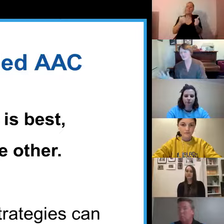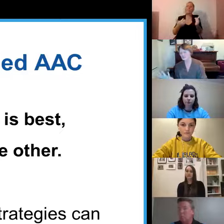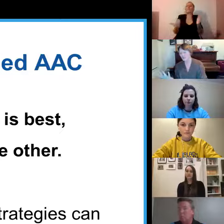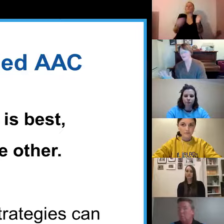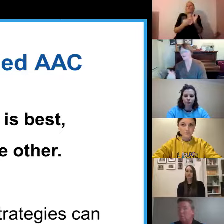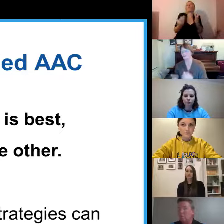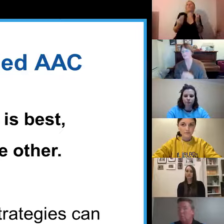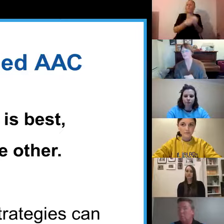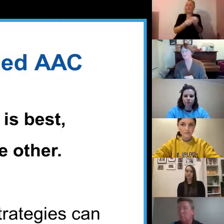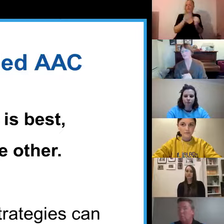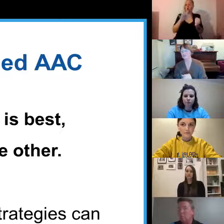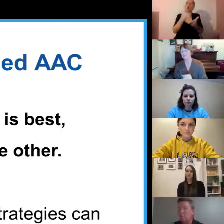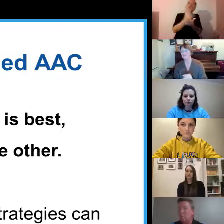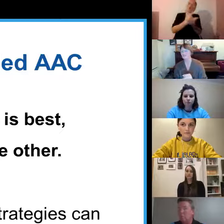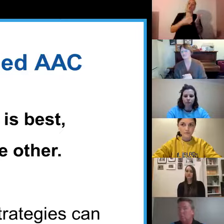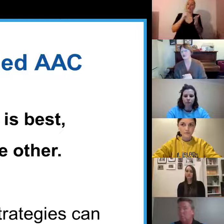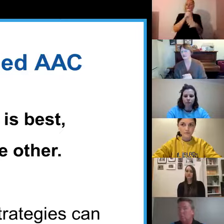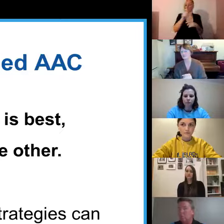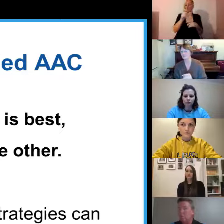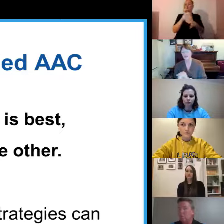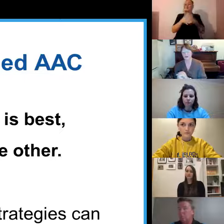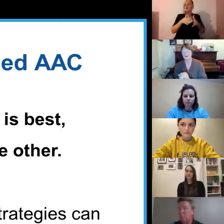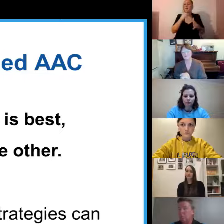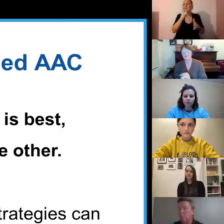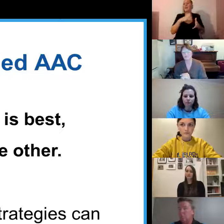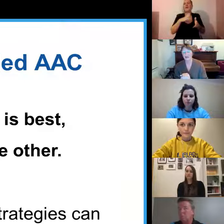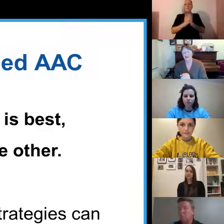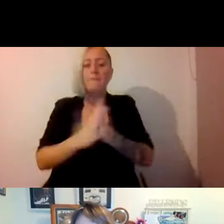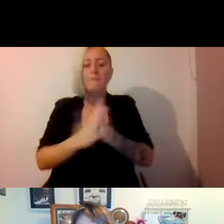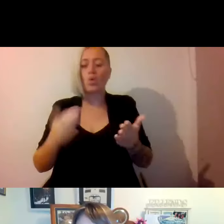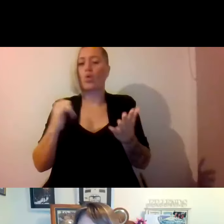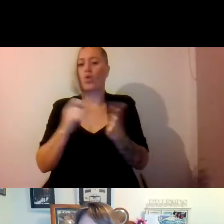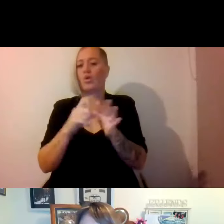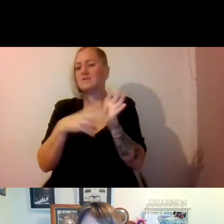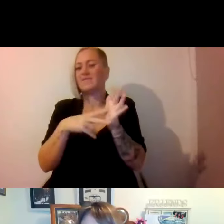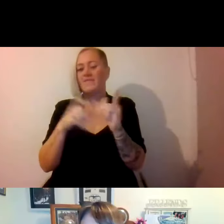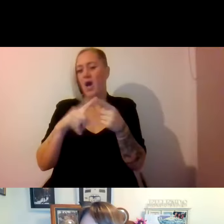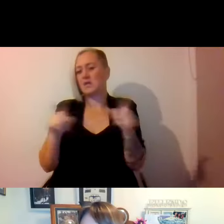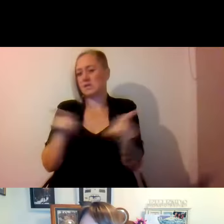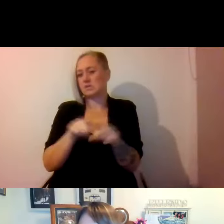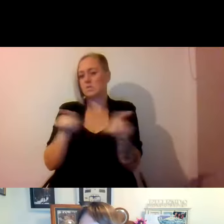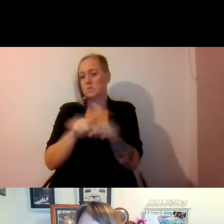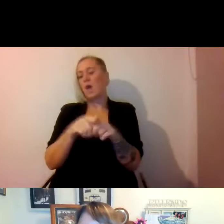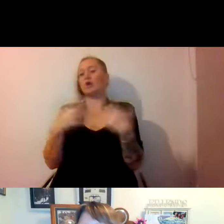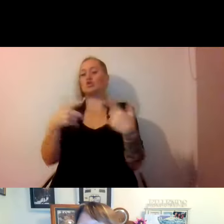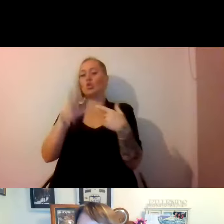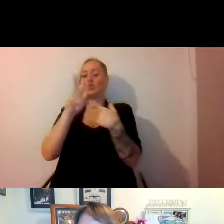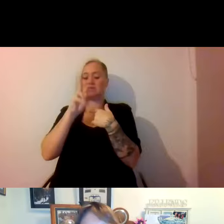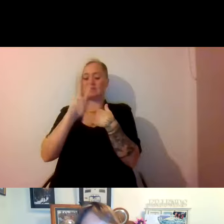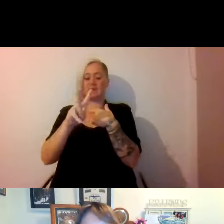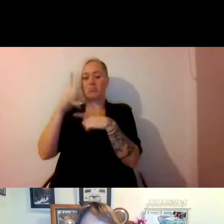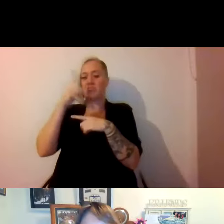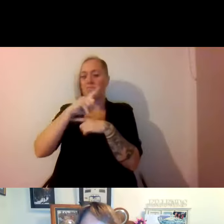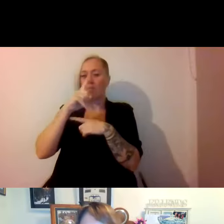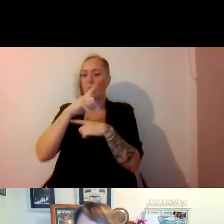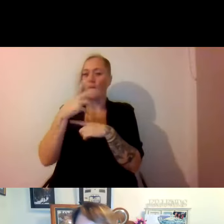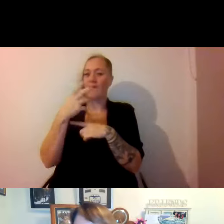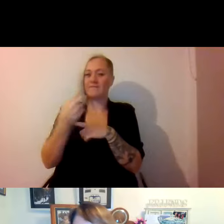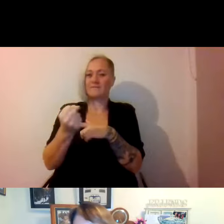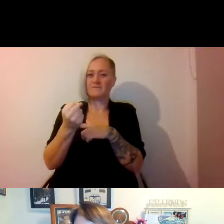a communication book or a device as well. And so you tend to see people having that idea of